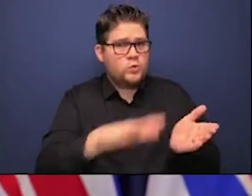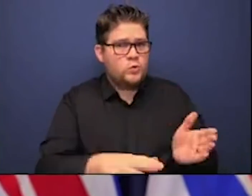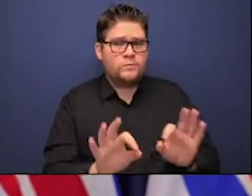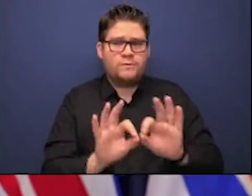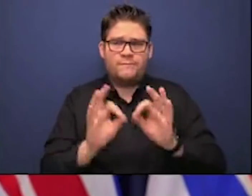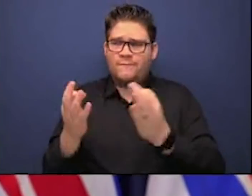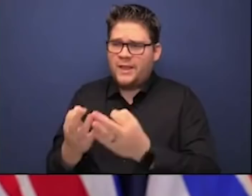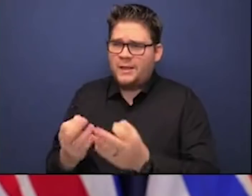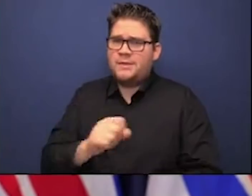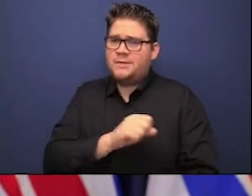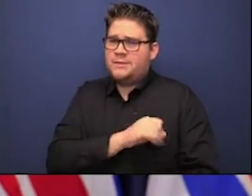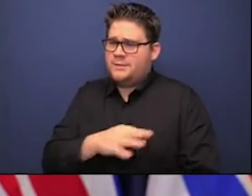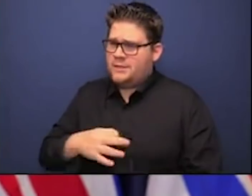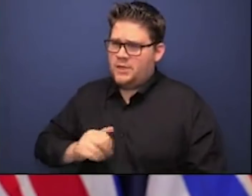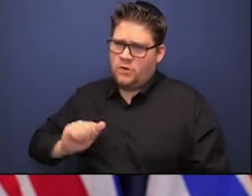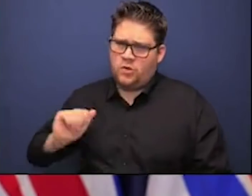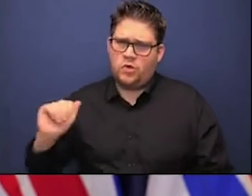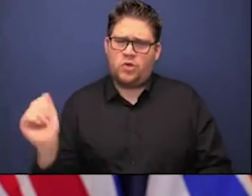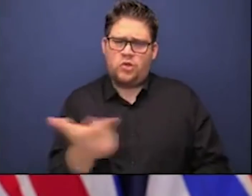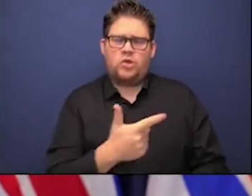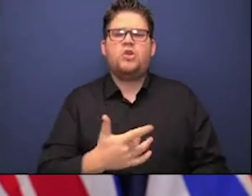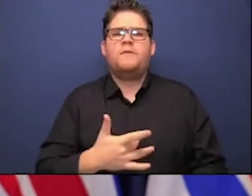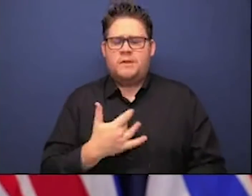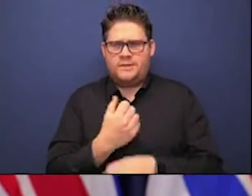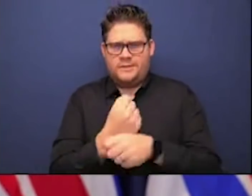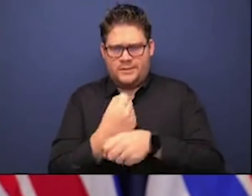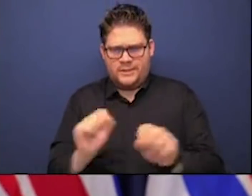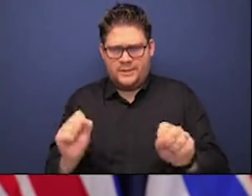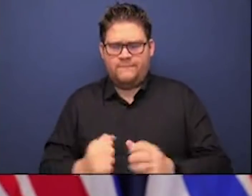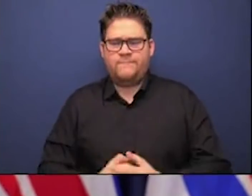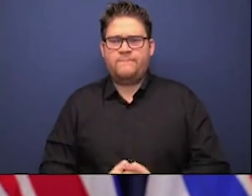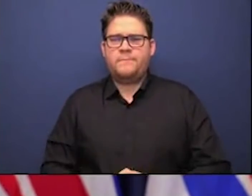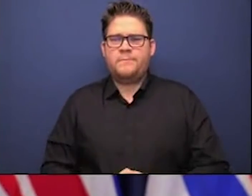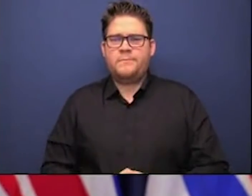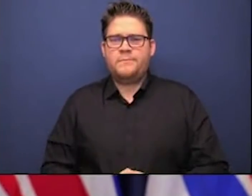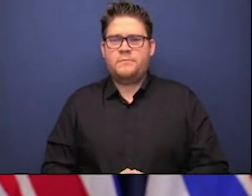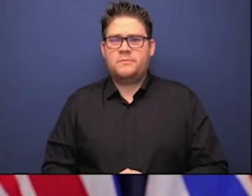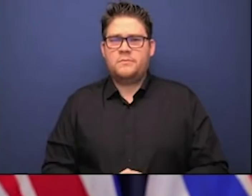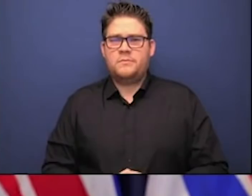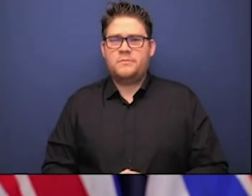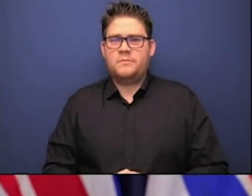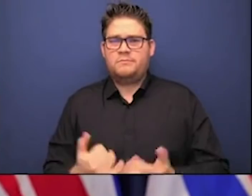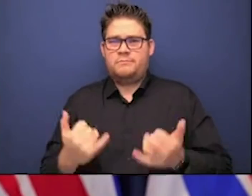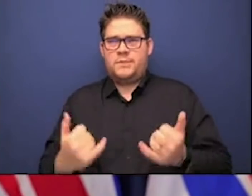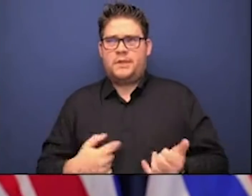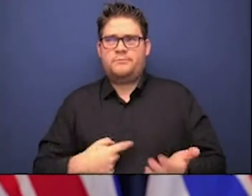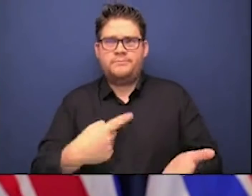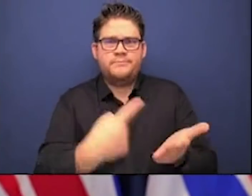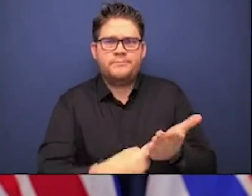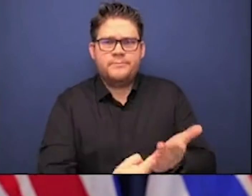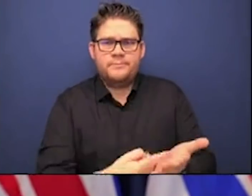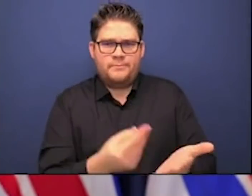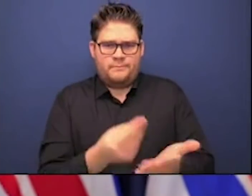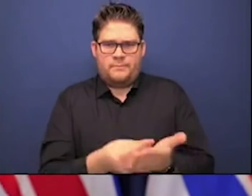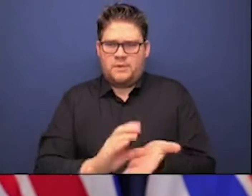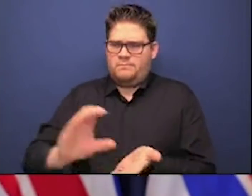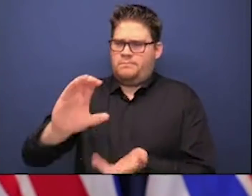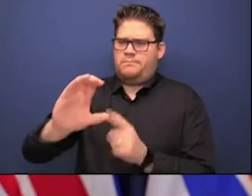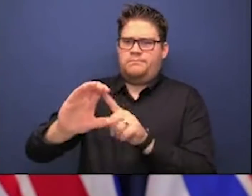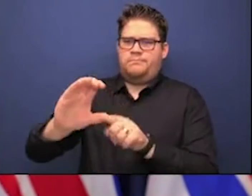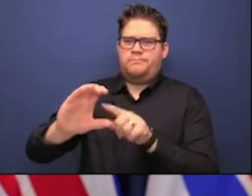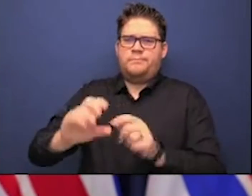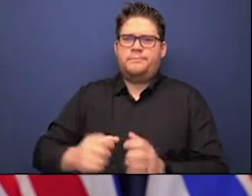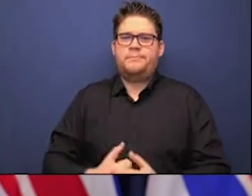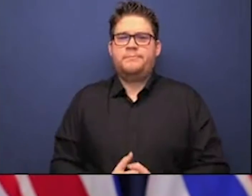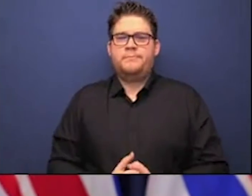I now just want to say a word about funding. In order to continue to support our safety plans, we are investing the second installment